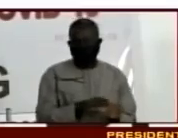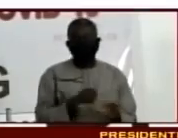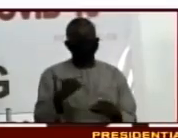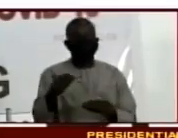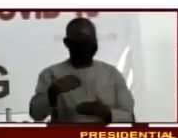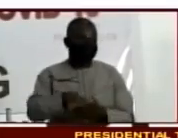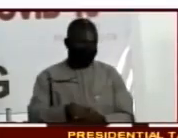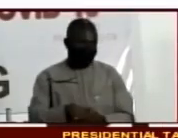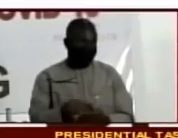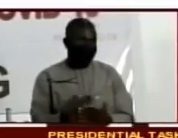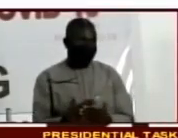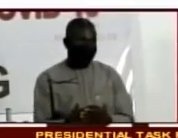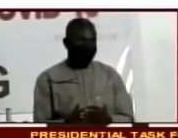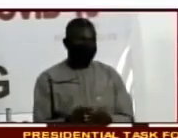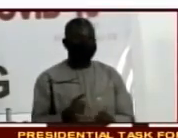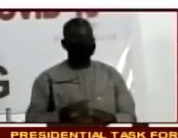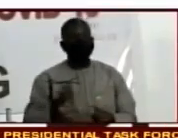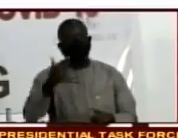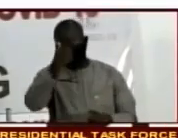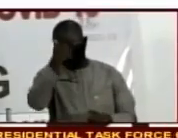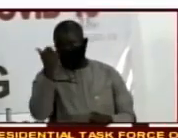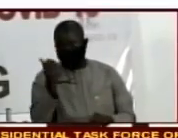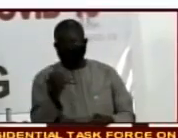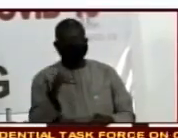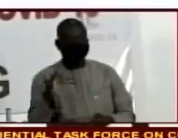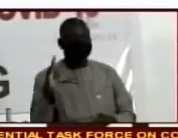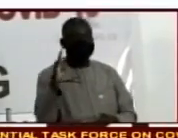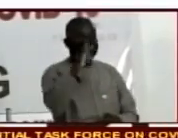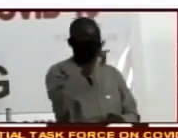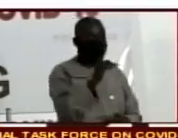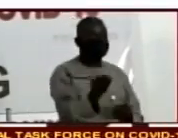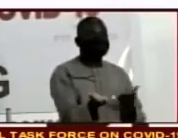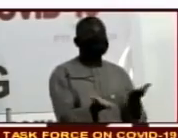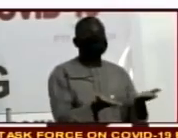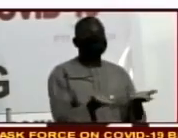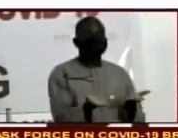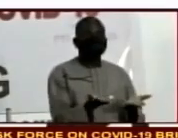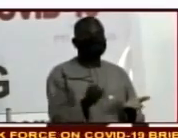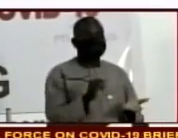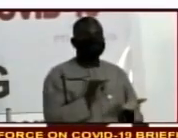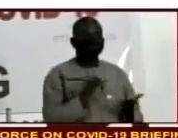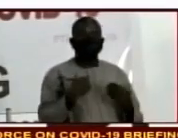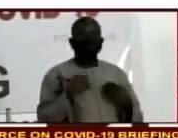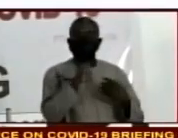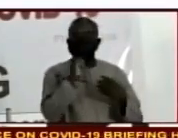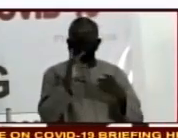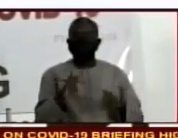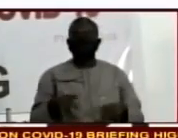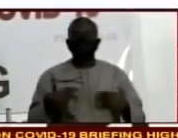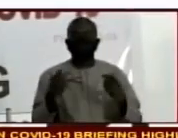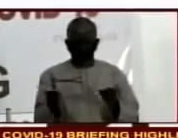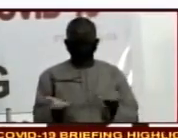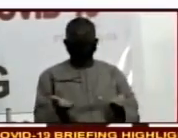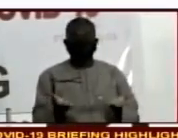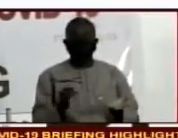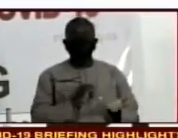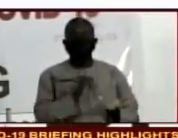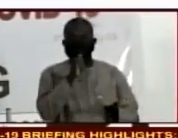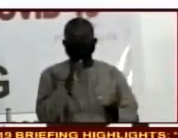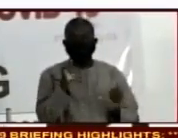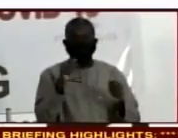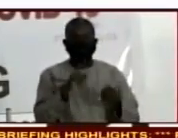speak. But because the airline is servicing, I have not provided the service. I am able to do so. You have